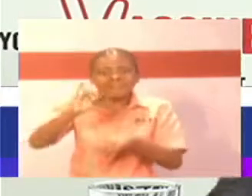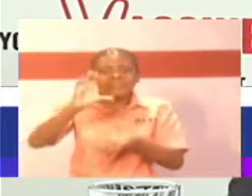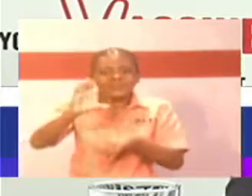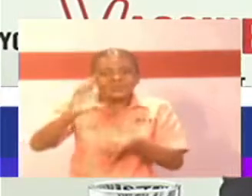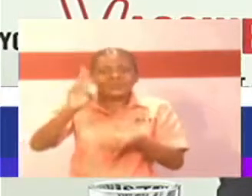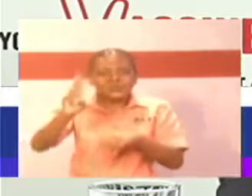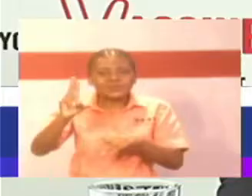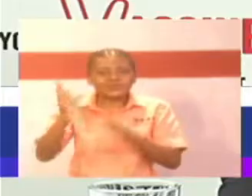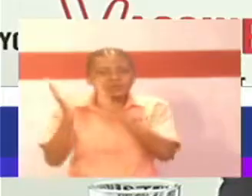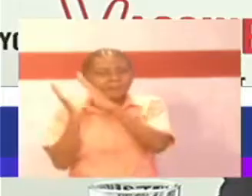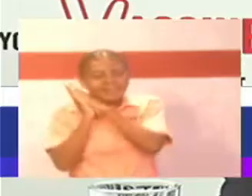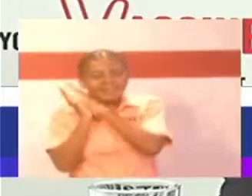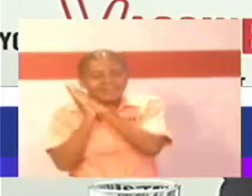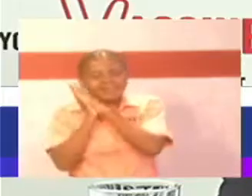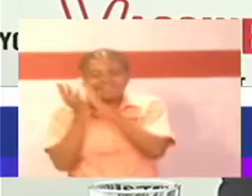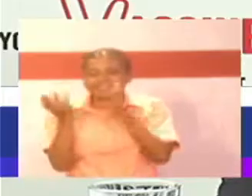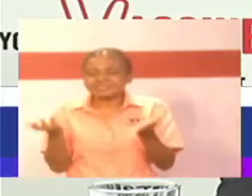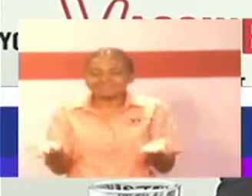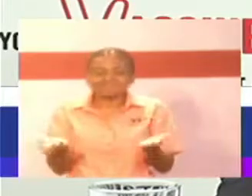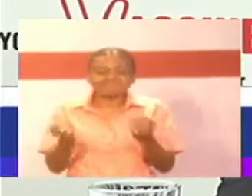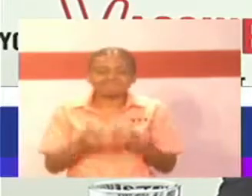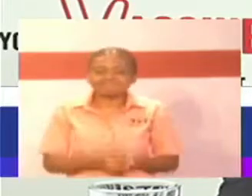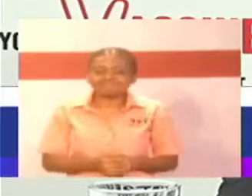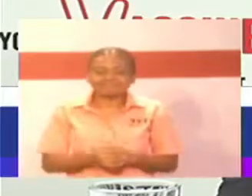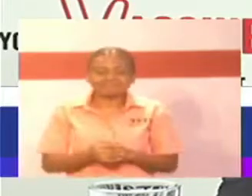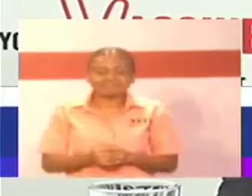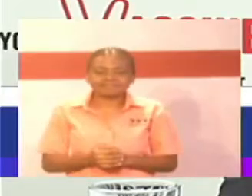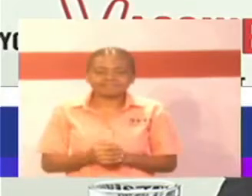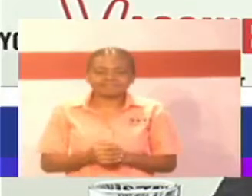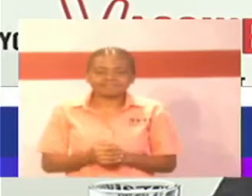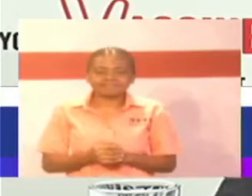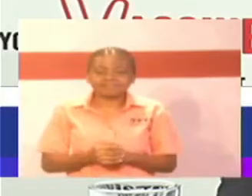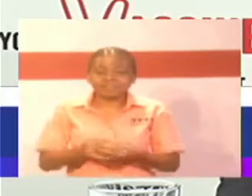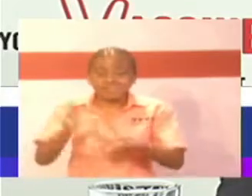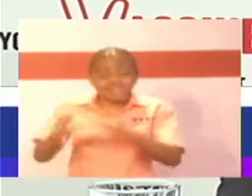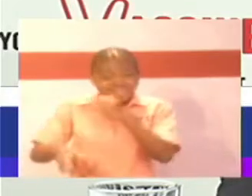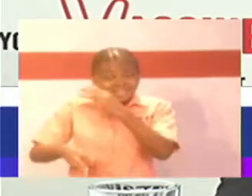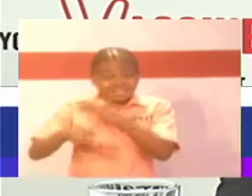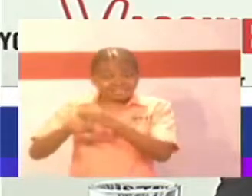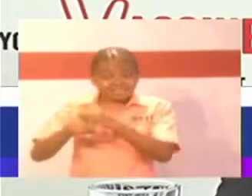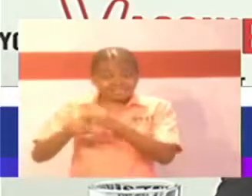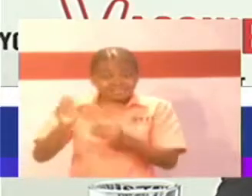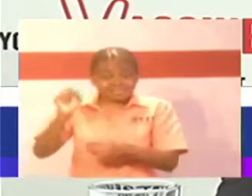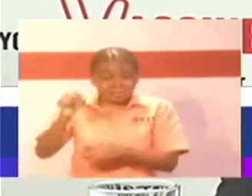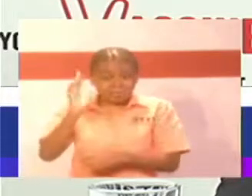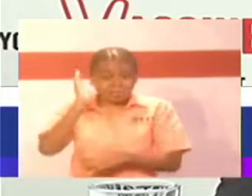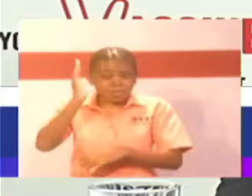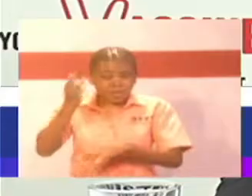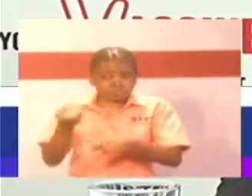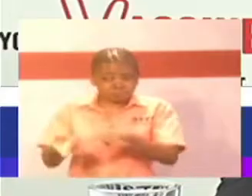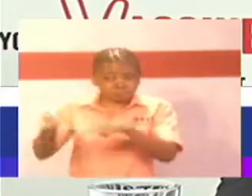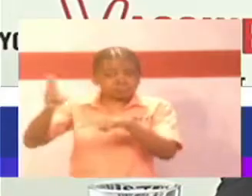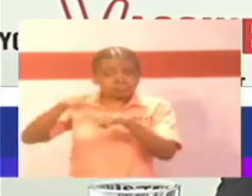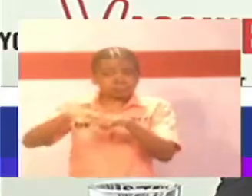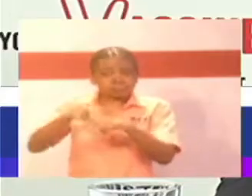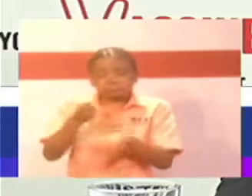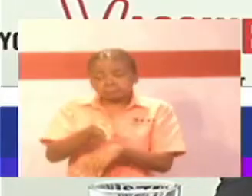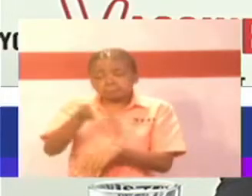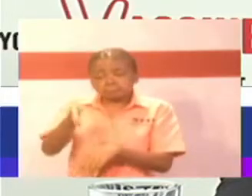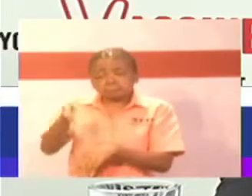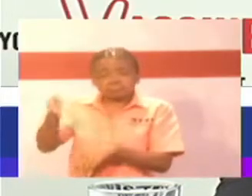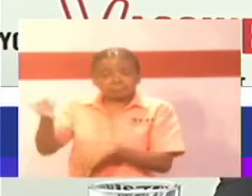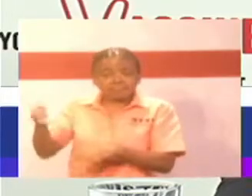across the hospitals in our parallel healthcare system. And we did increase on a phased basis by reallocating resources and